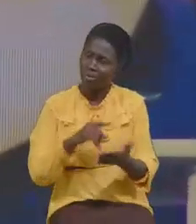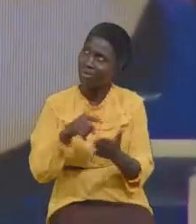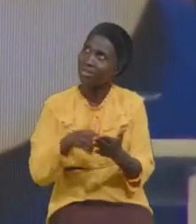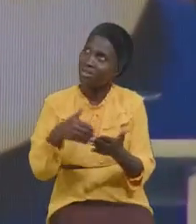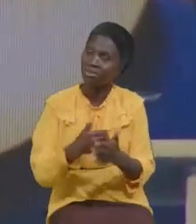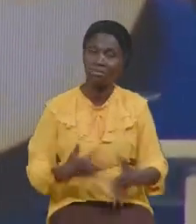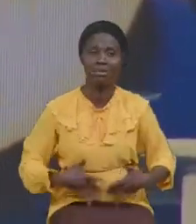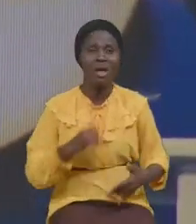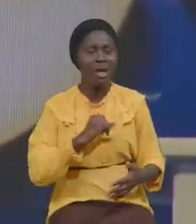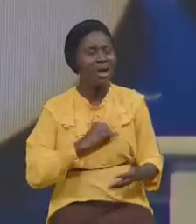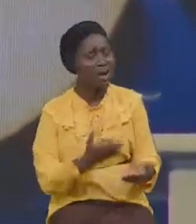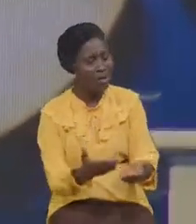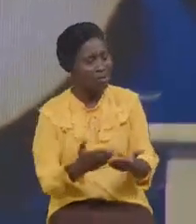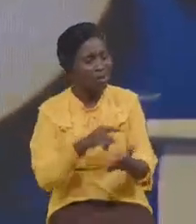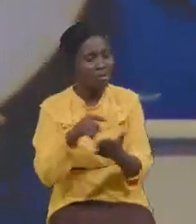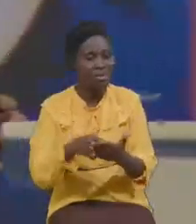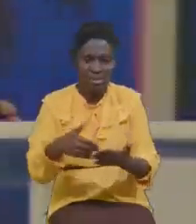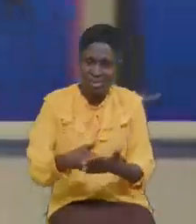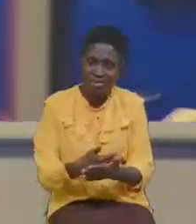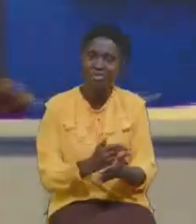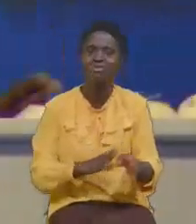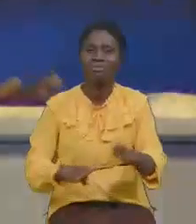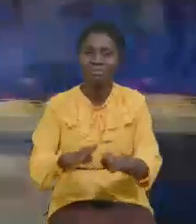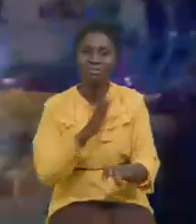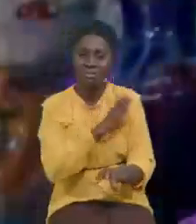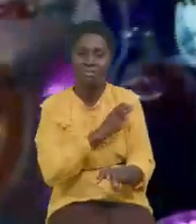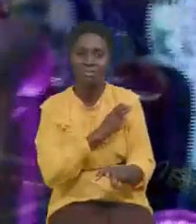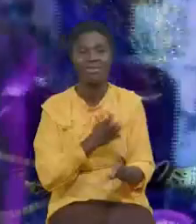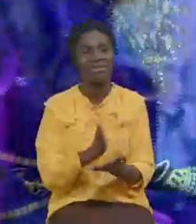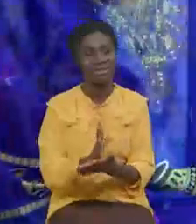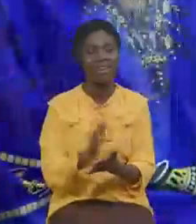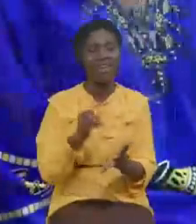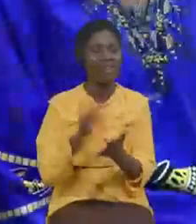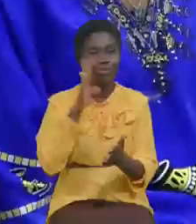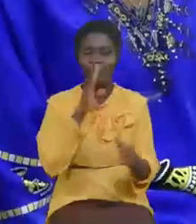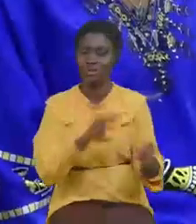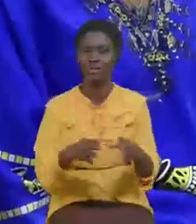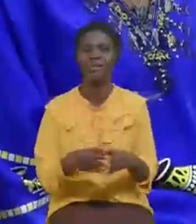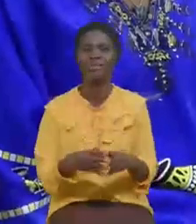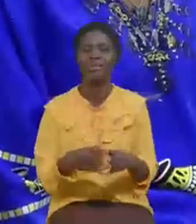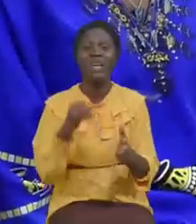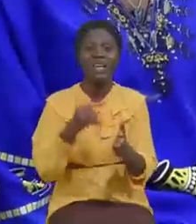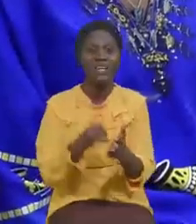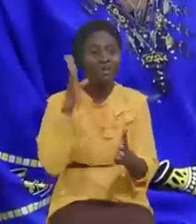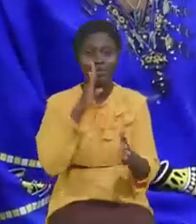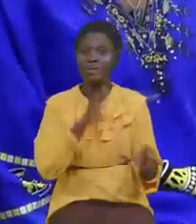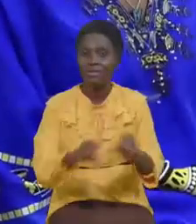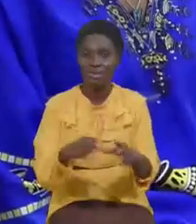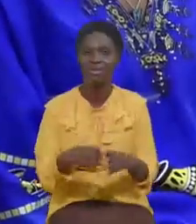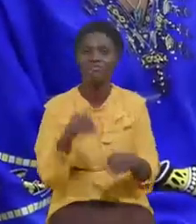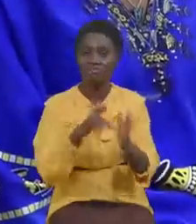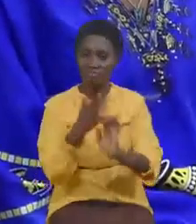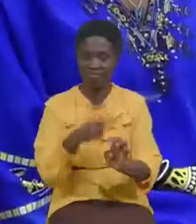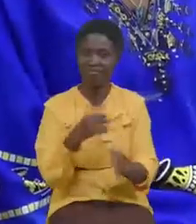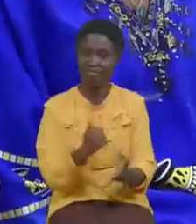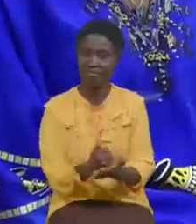want this new character. All right, it will be done. I said it will be done. But